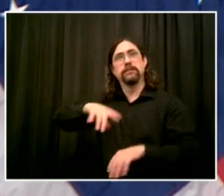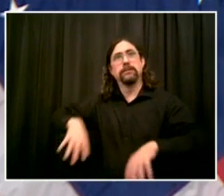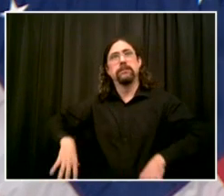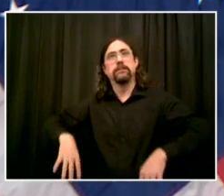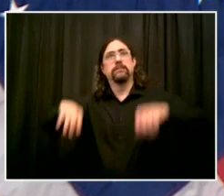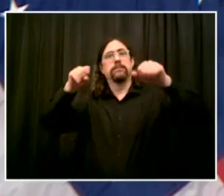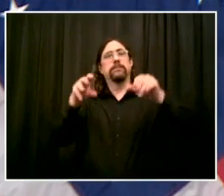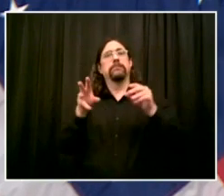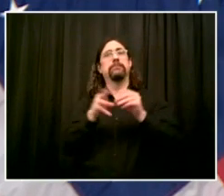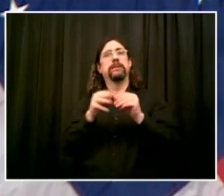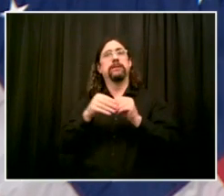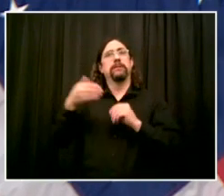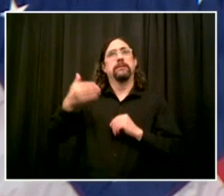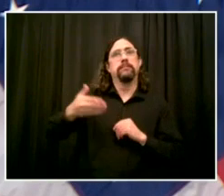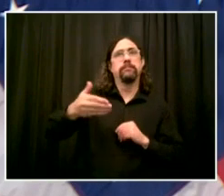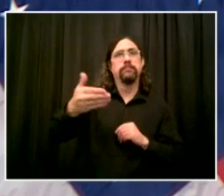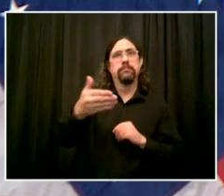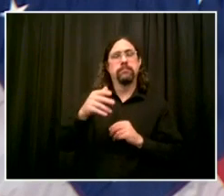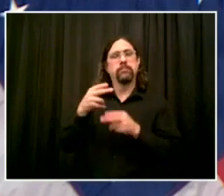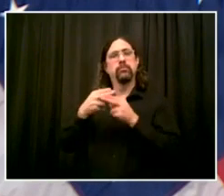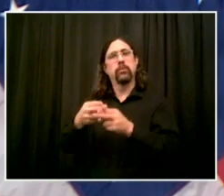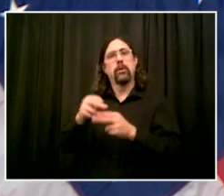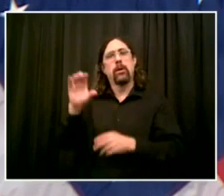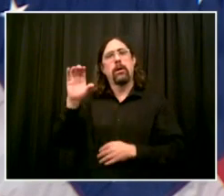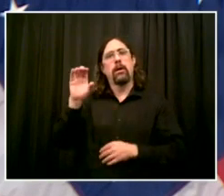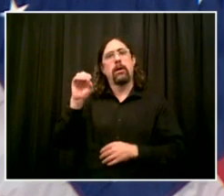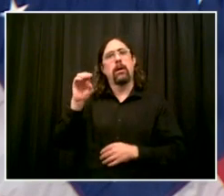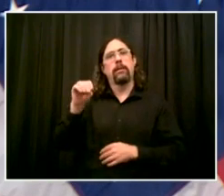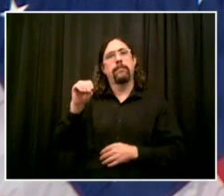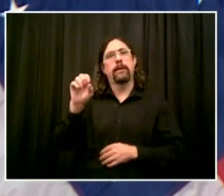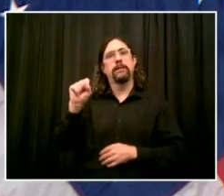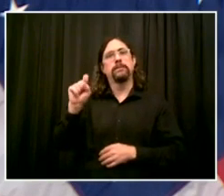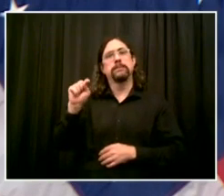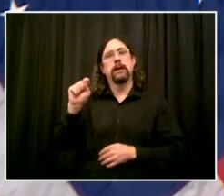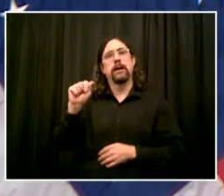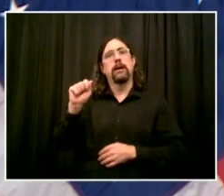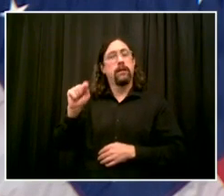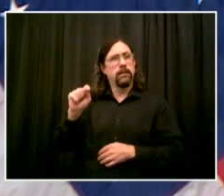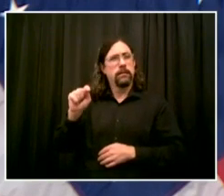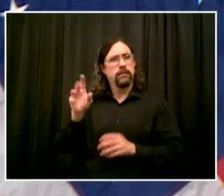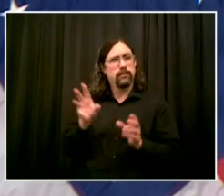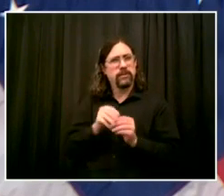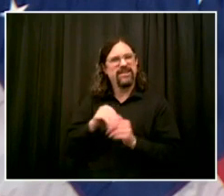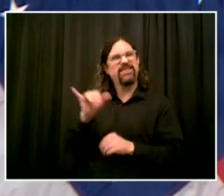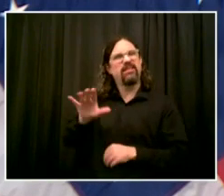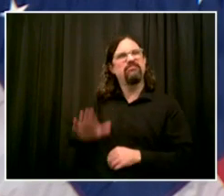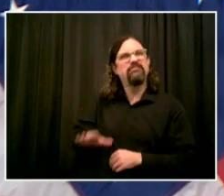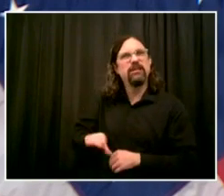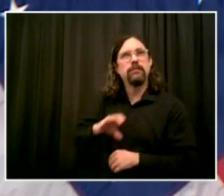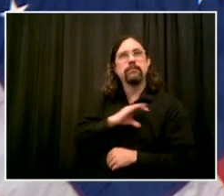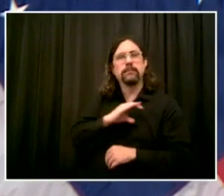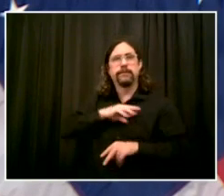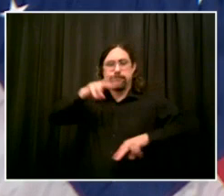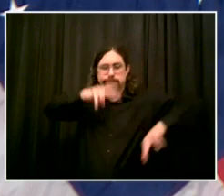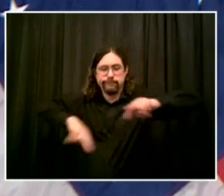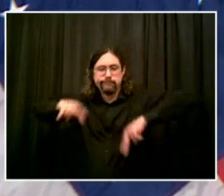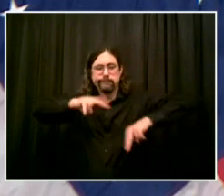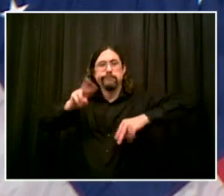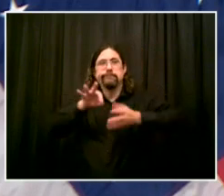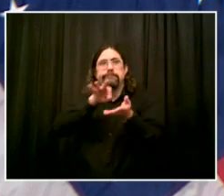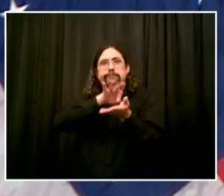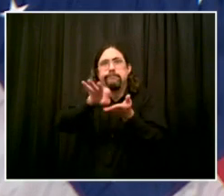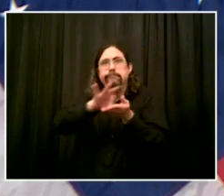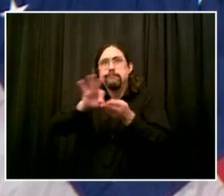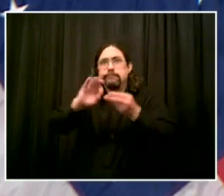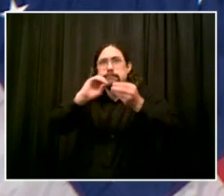this city, and then when you look at their rap sheet, they have 3, 4, 5 prior gun arrests. You just have to